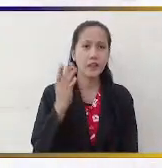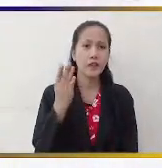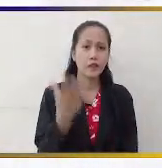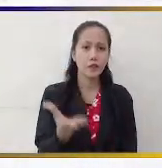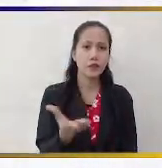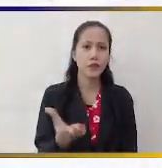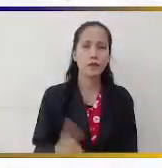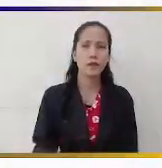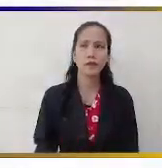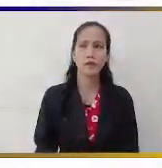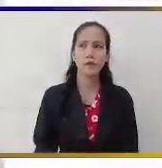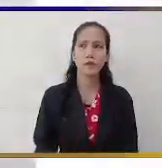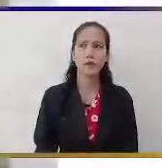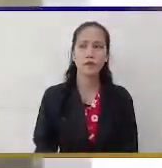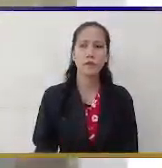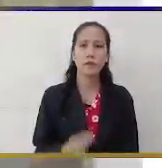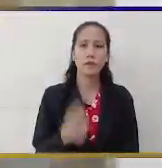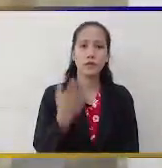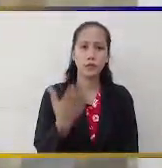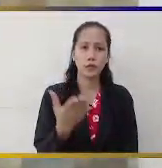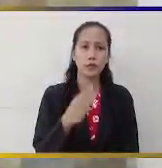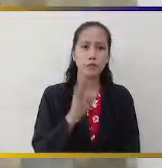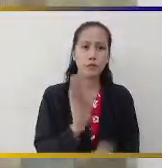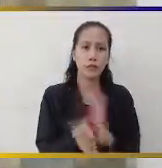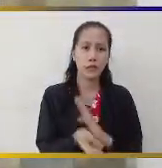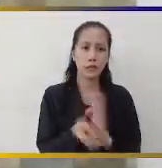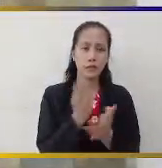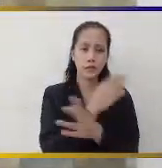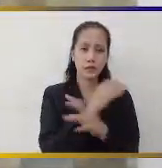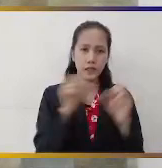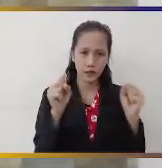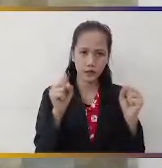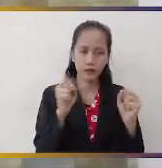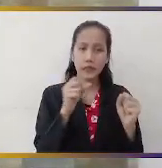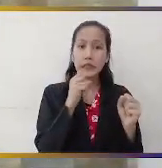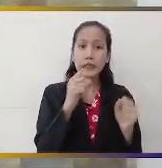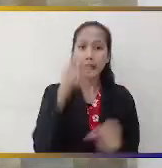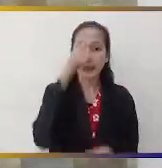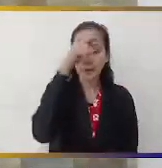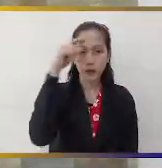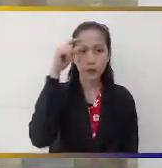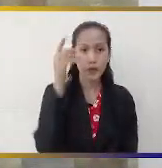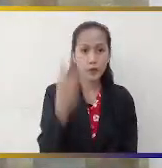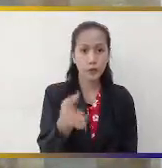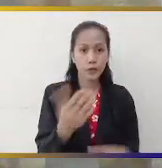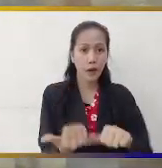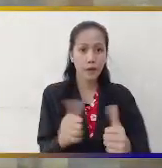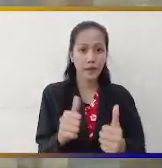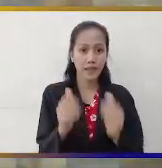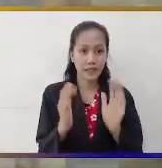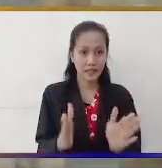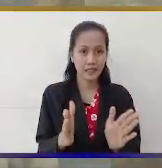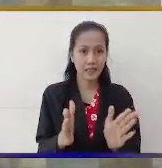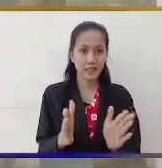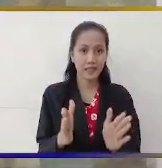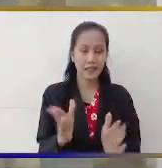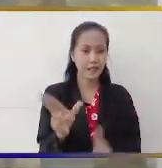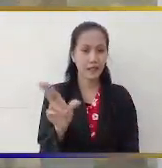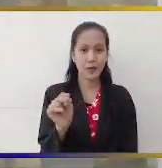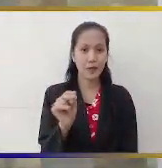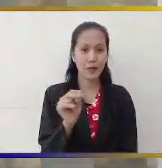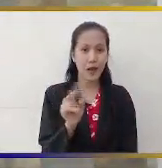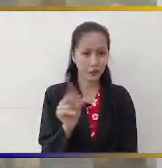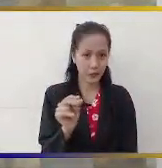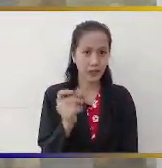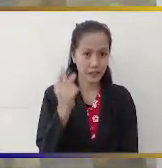Baptist? No. You don't get saved as a Baptist. Being a Baptist is not